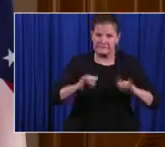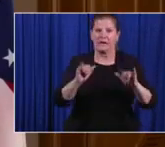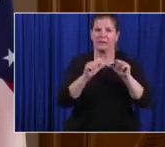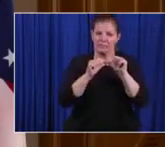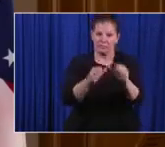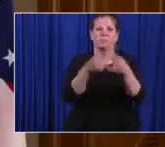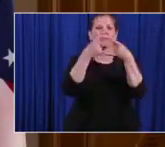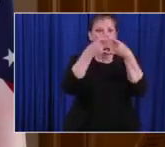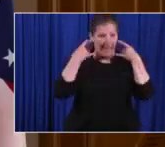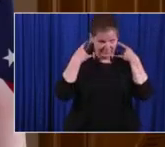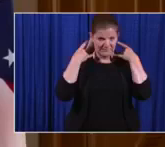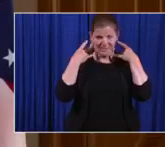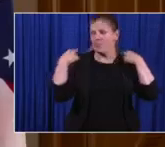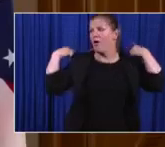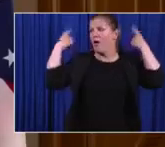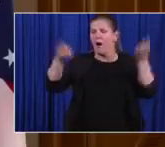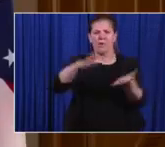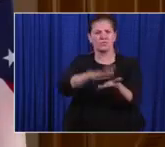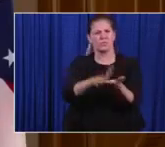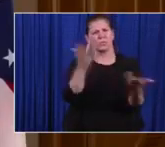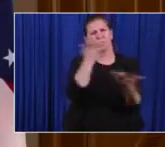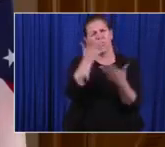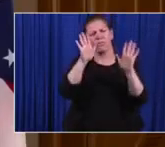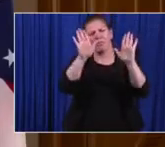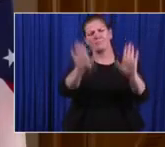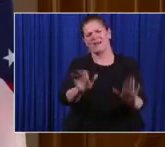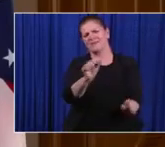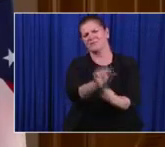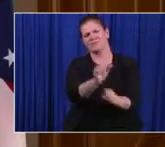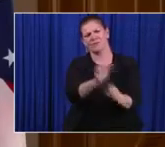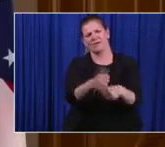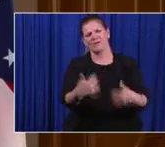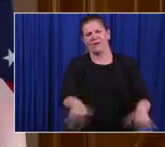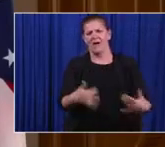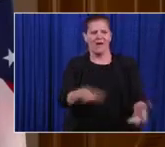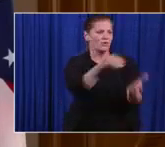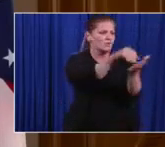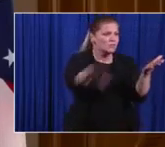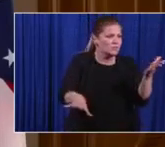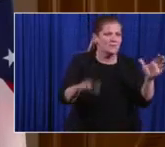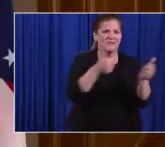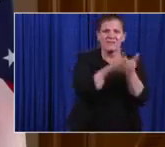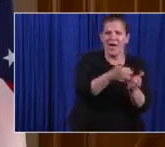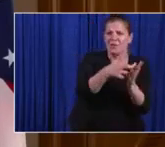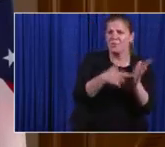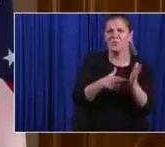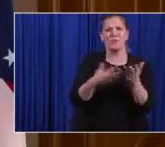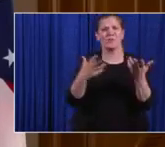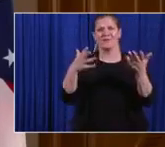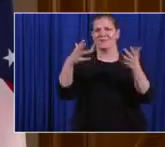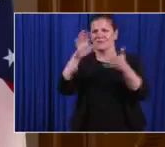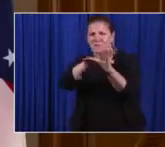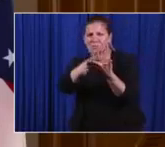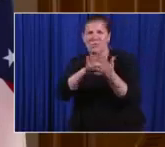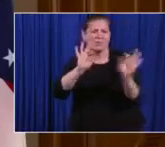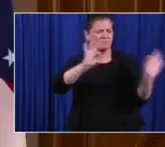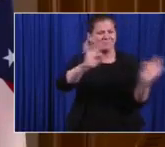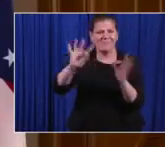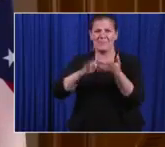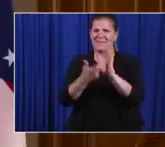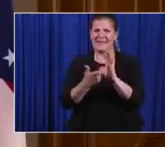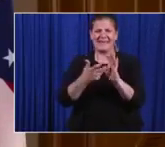They've done a phenomenal job. Students have done a great job. We've kept spread in the classroom to virtually nothing. And that's a tribute to